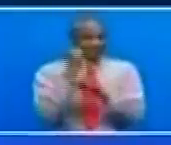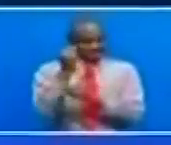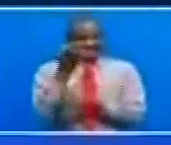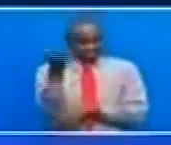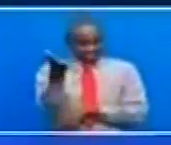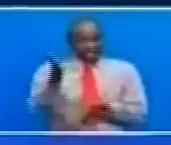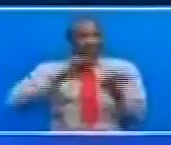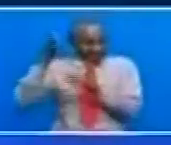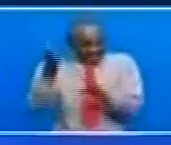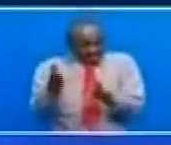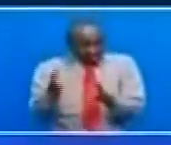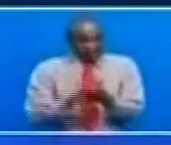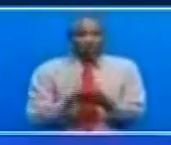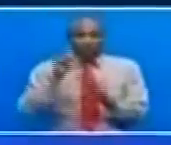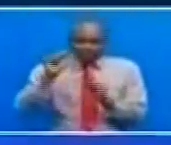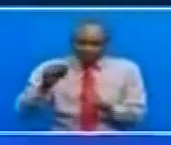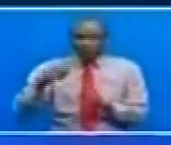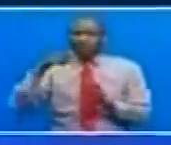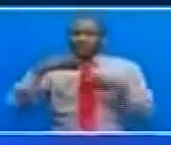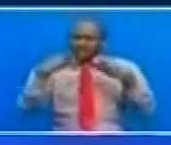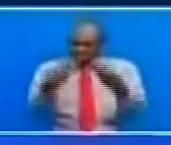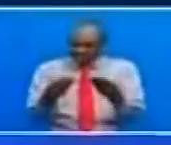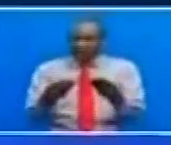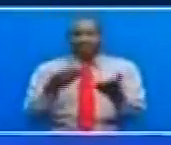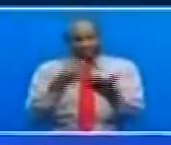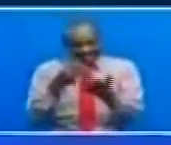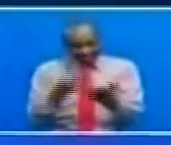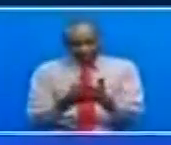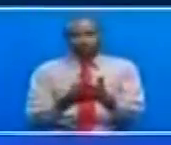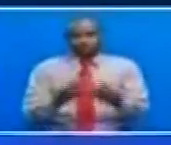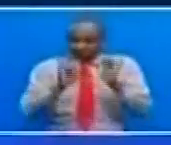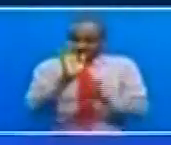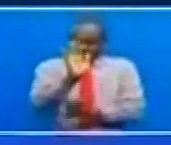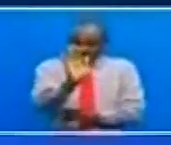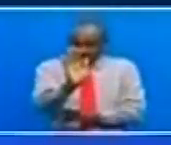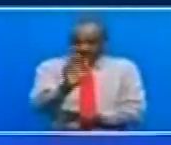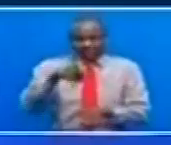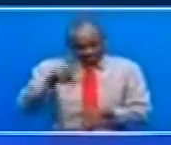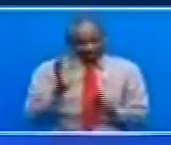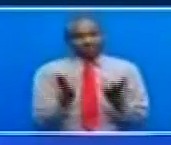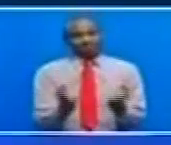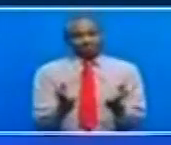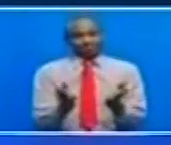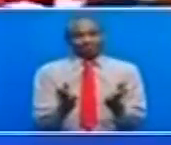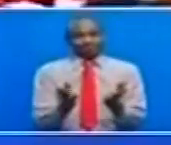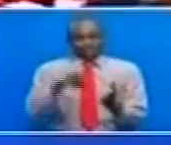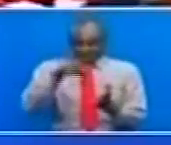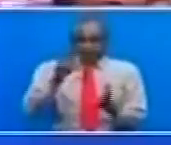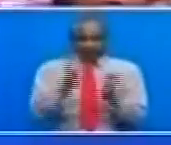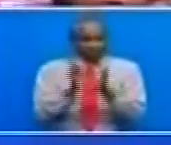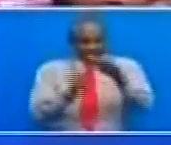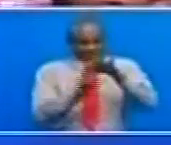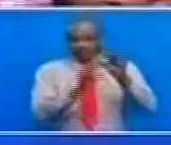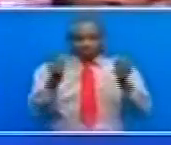National Assembly, seeks to give the military enhanced financial autonomy by providing its independent vote away from the